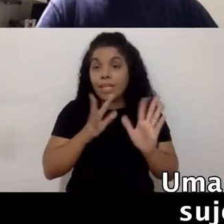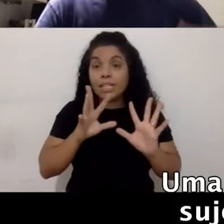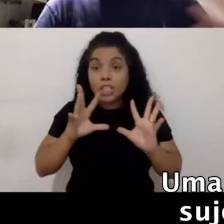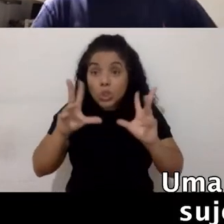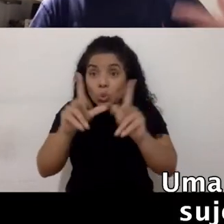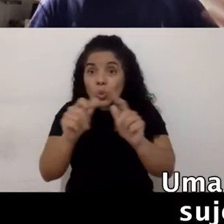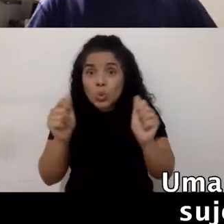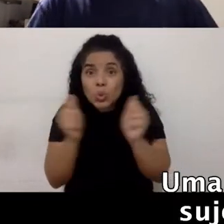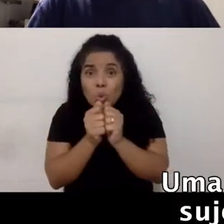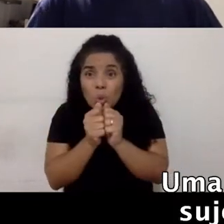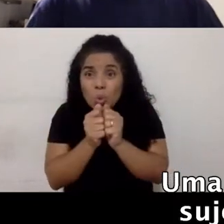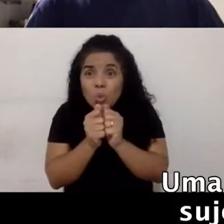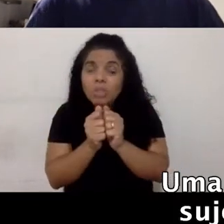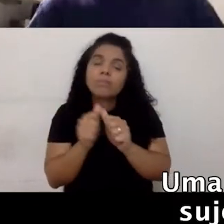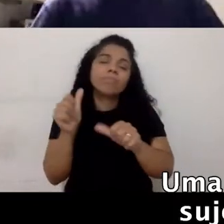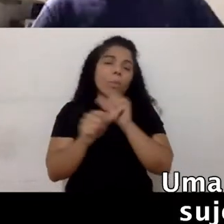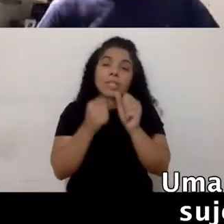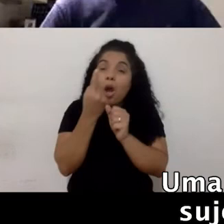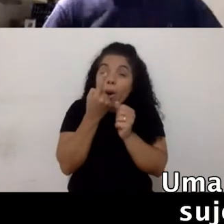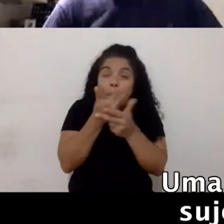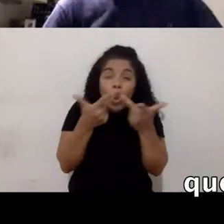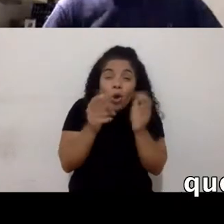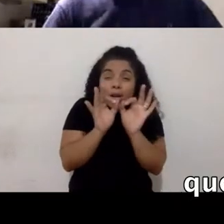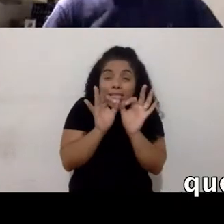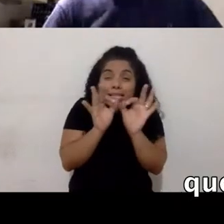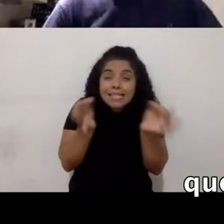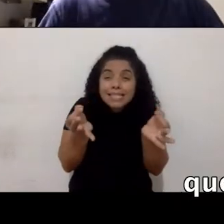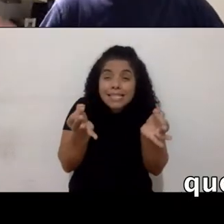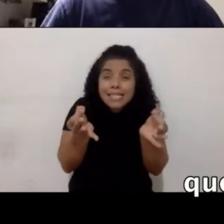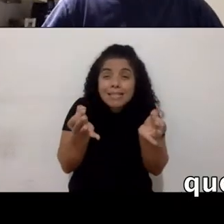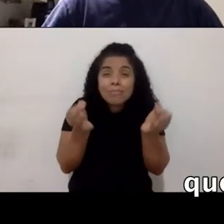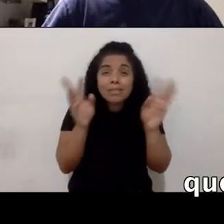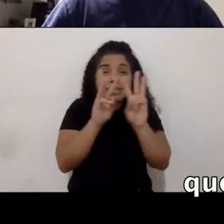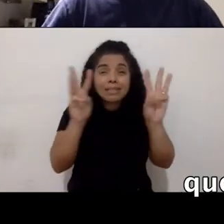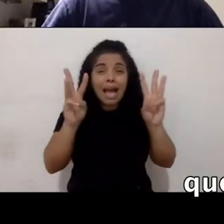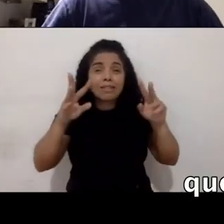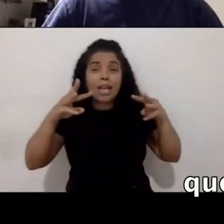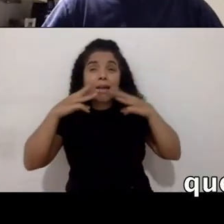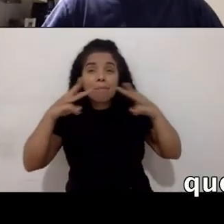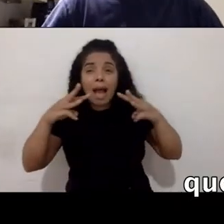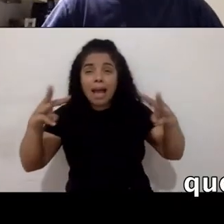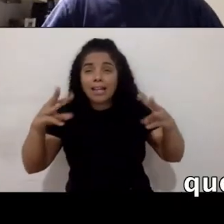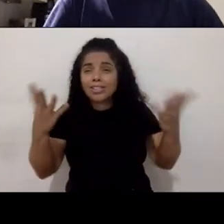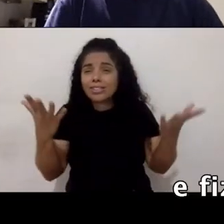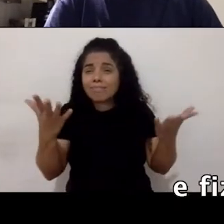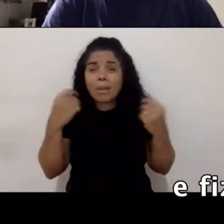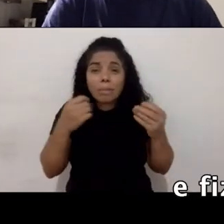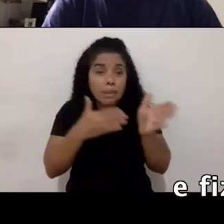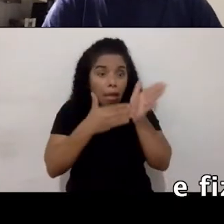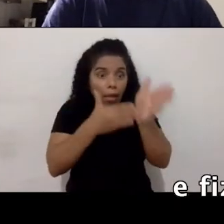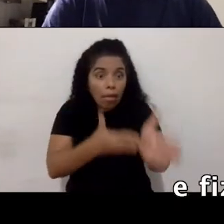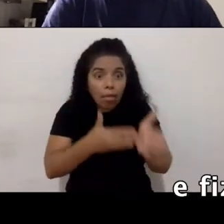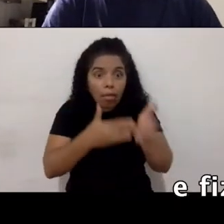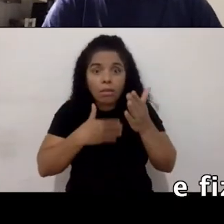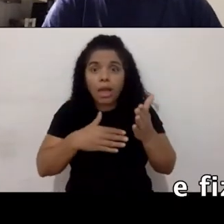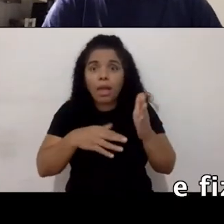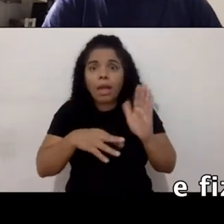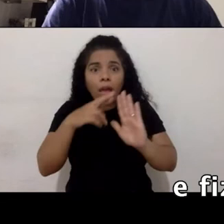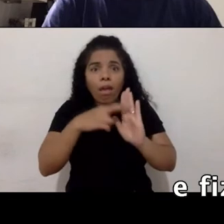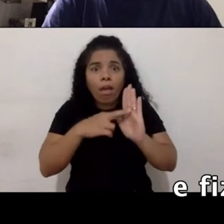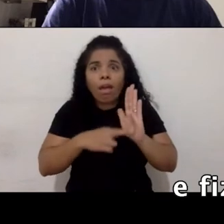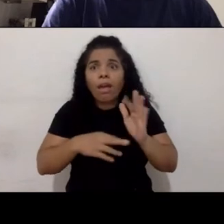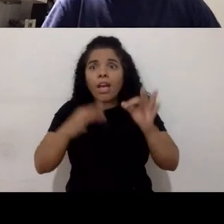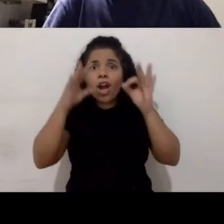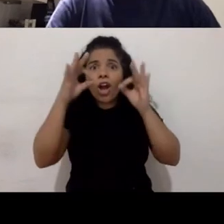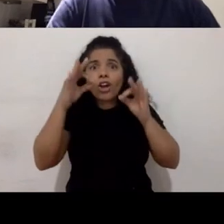marketing website, might be subject to PCI compliance steps that we take just to make sure that we haven't fallen and done something wrong with